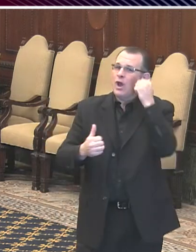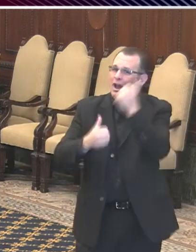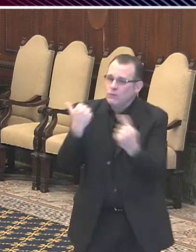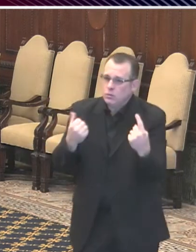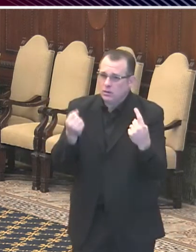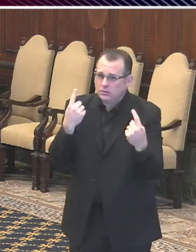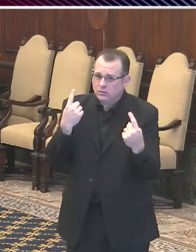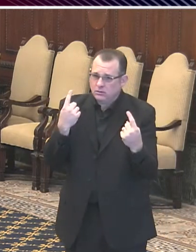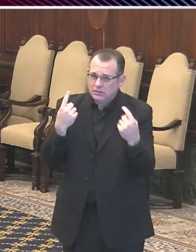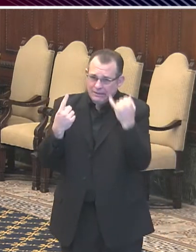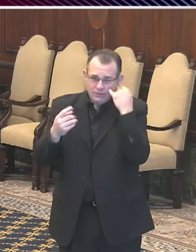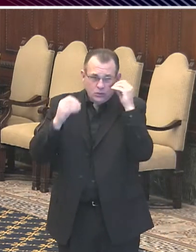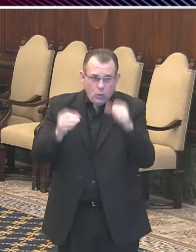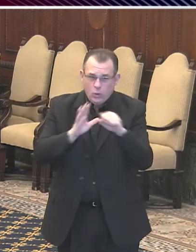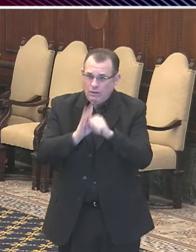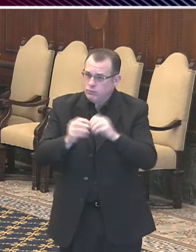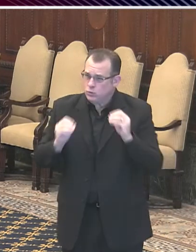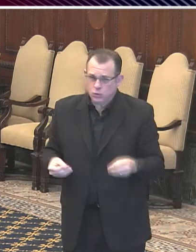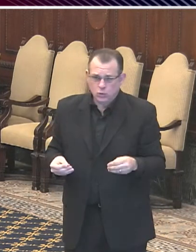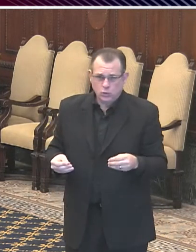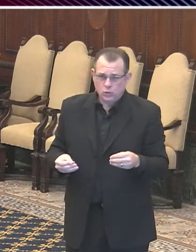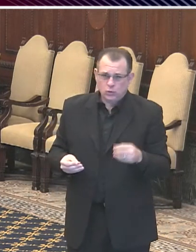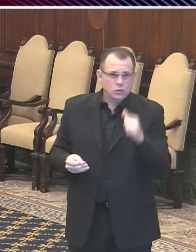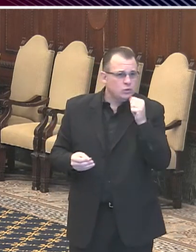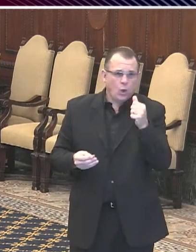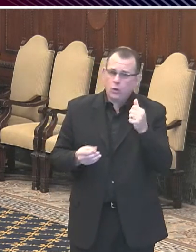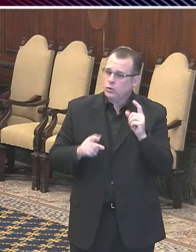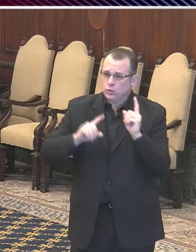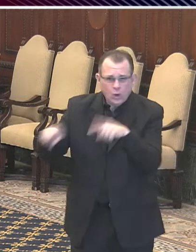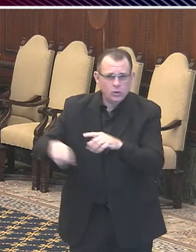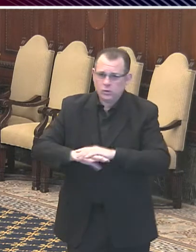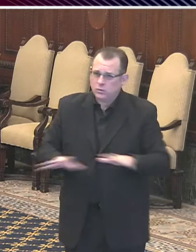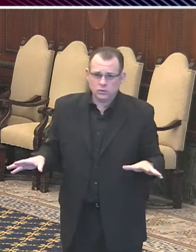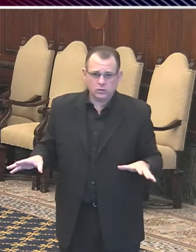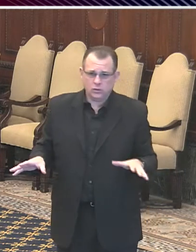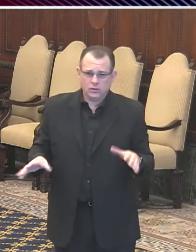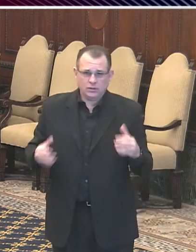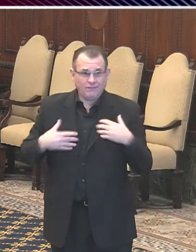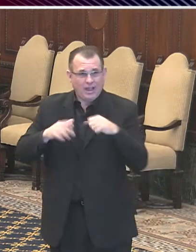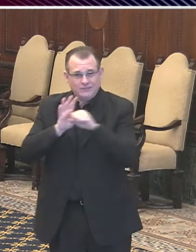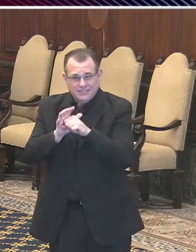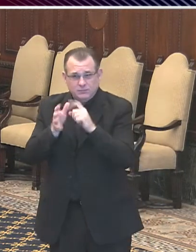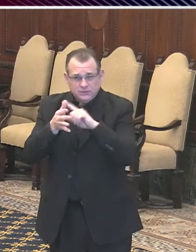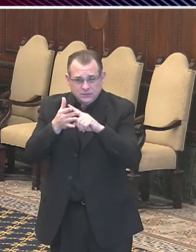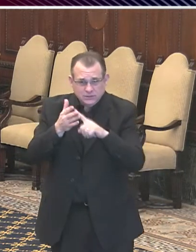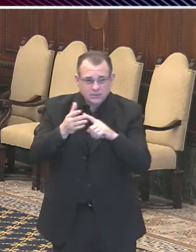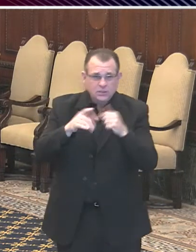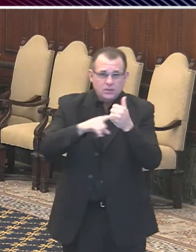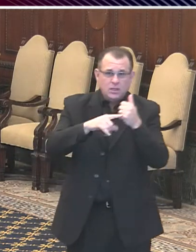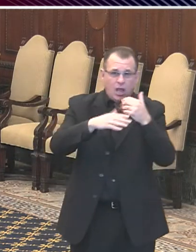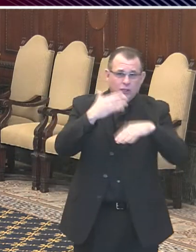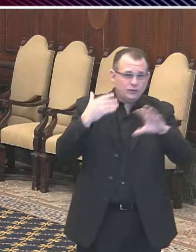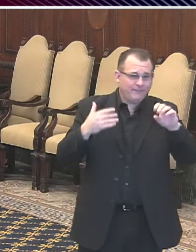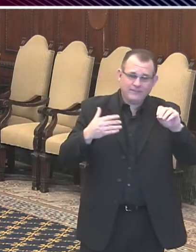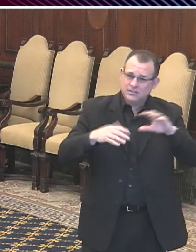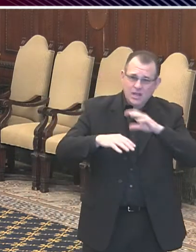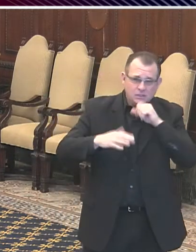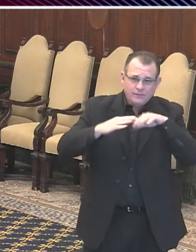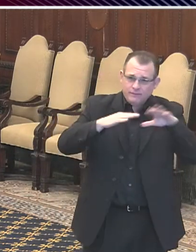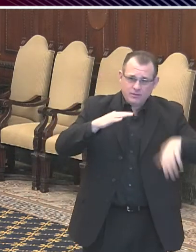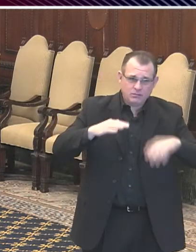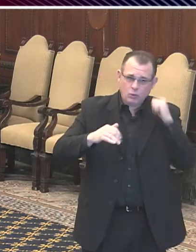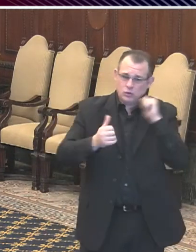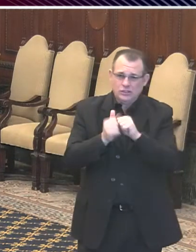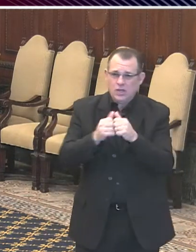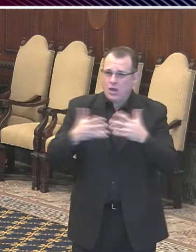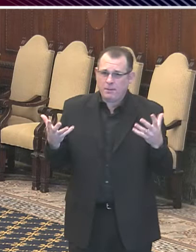don't have symptoms. We're not recommending testing for people under the age of 50, even if they have these symptoms, because it's not going to change much about their course. But for those people